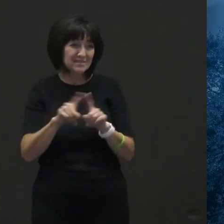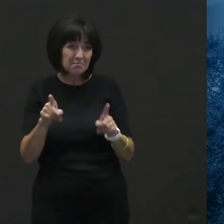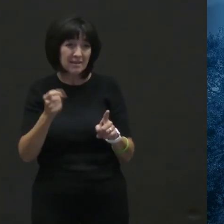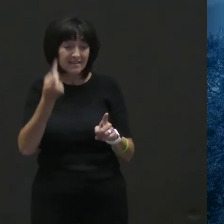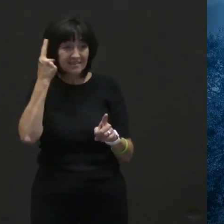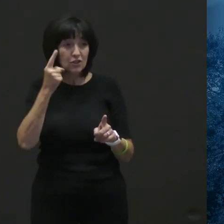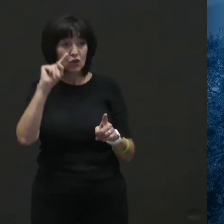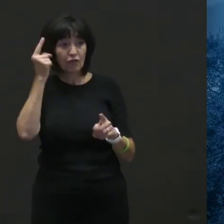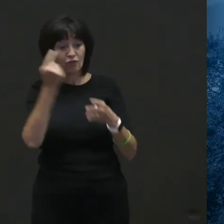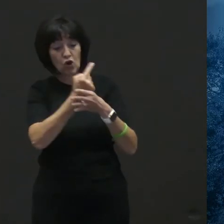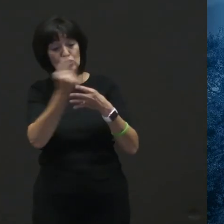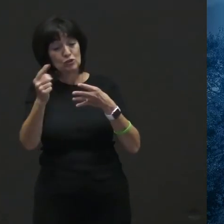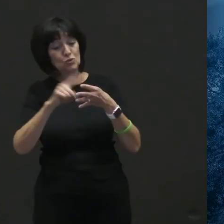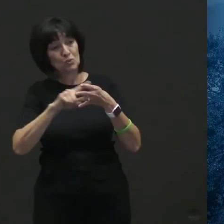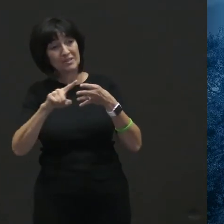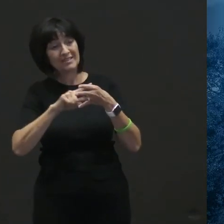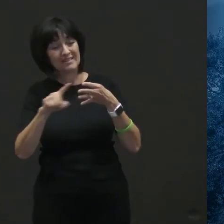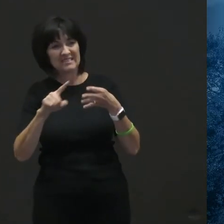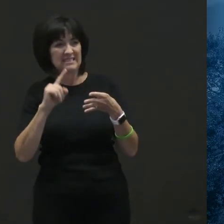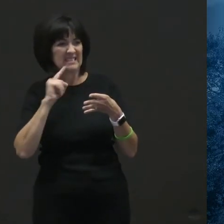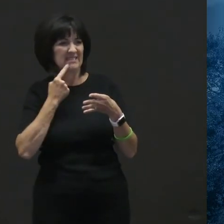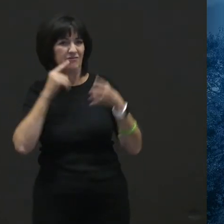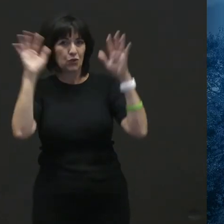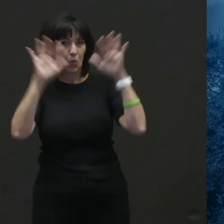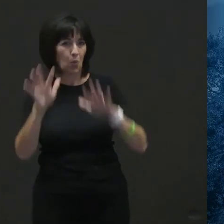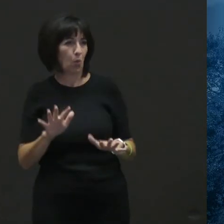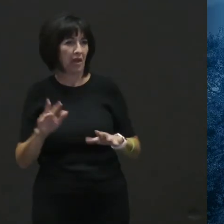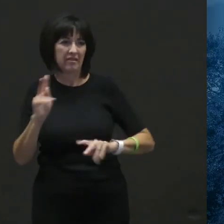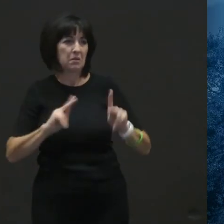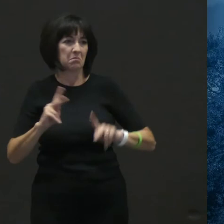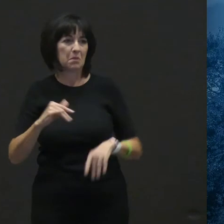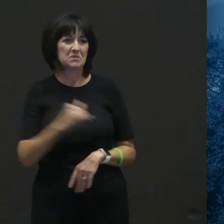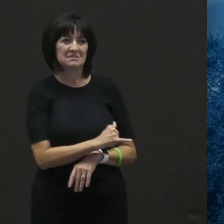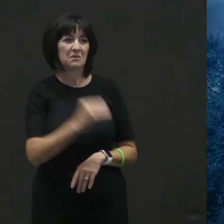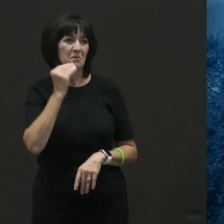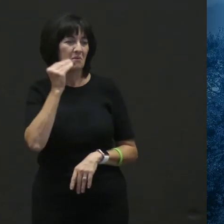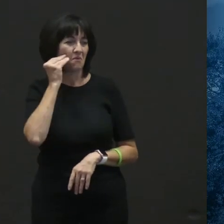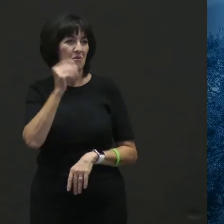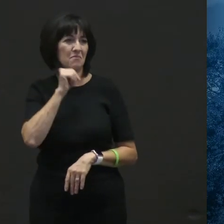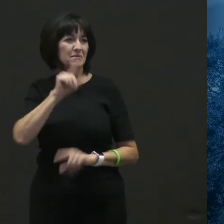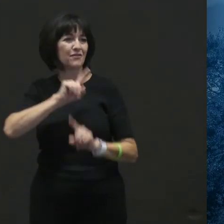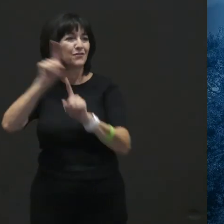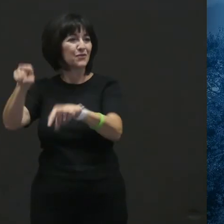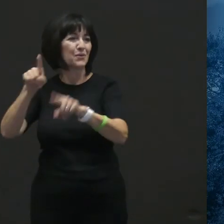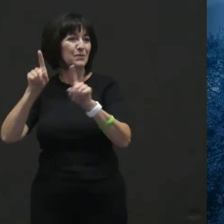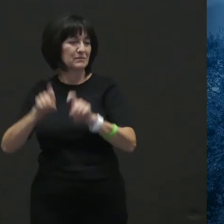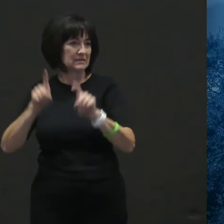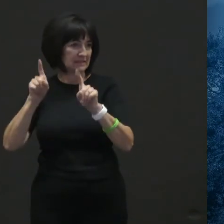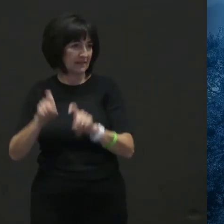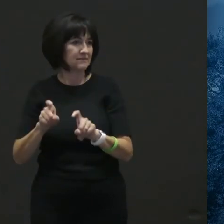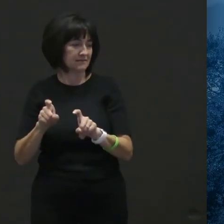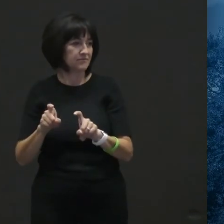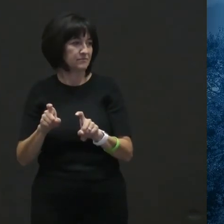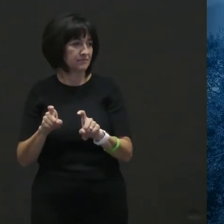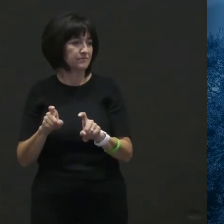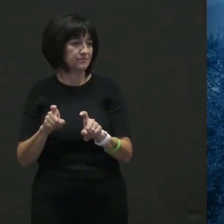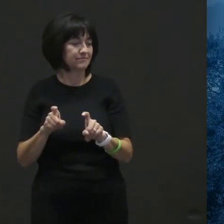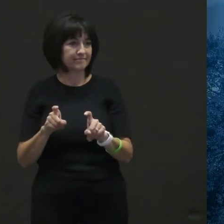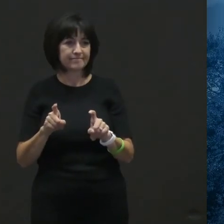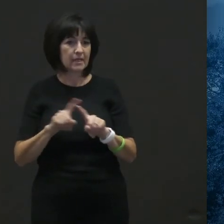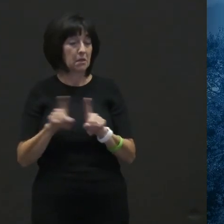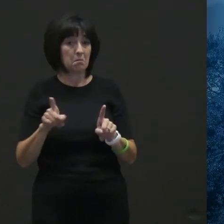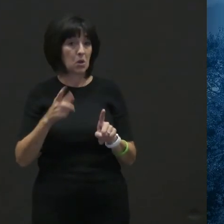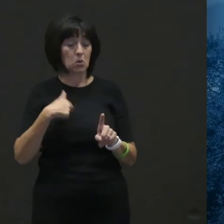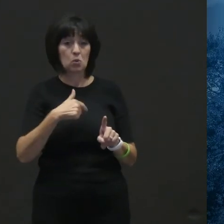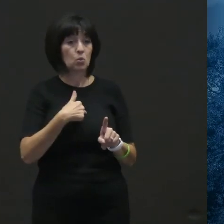wiped out several nights and a few days of testing. At the same time, we haven't had any of that, emotional type news that